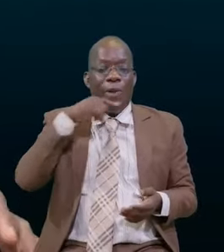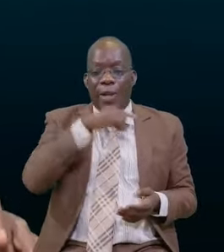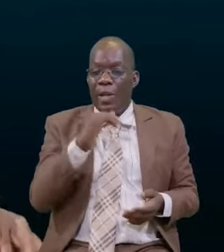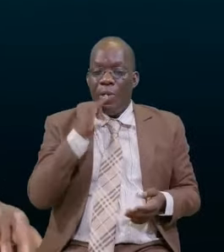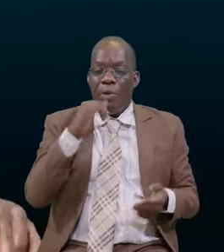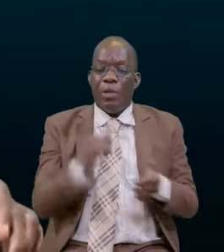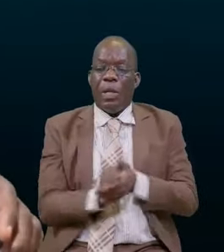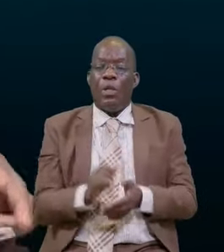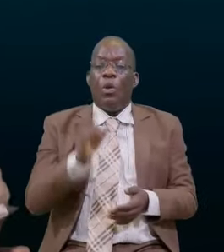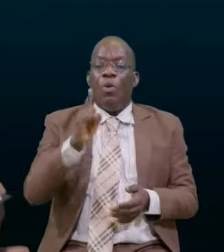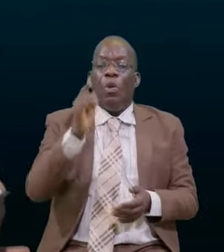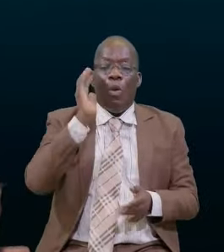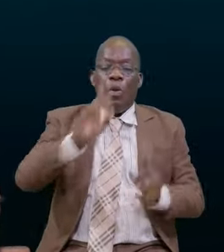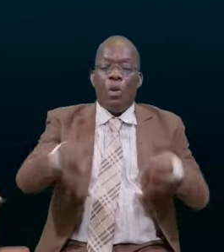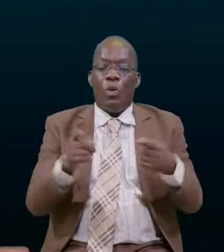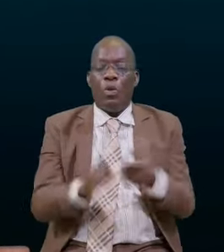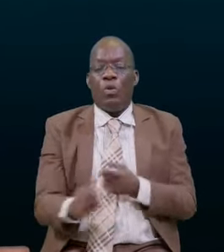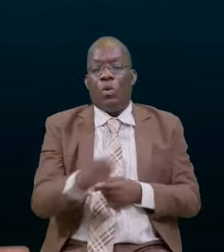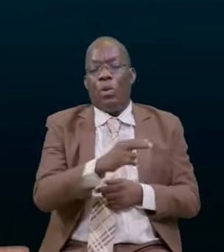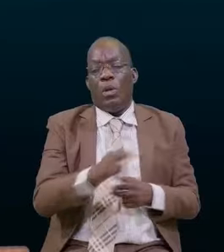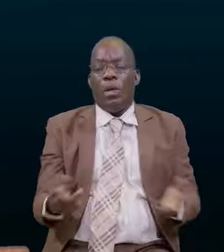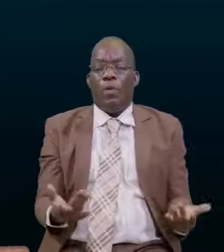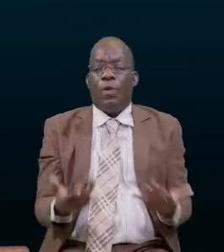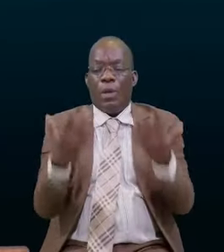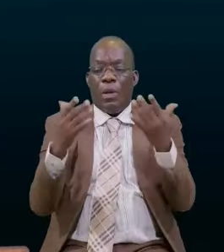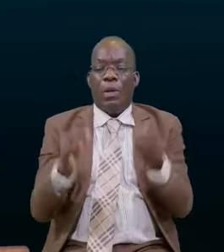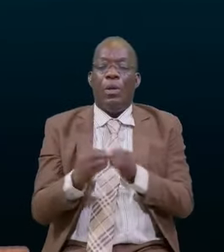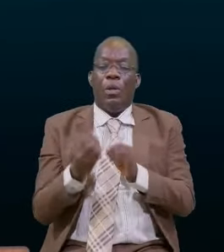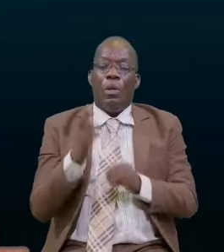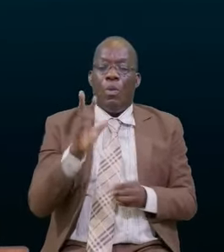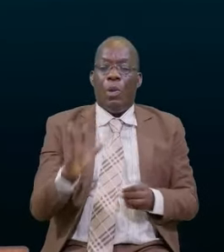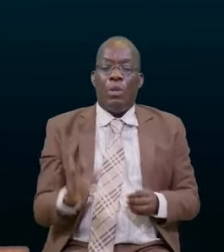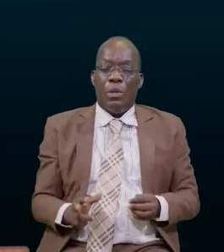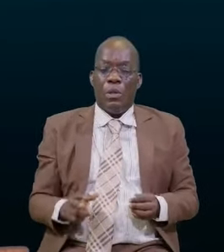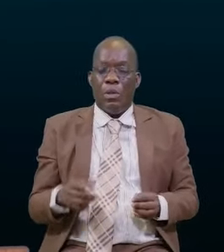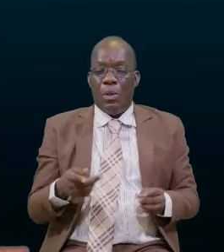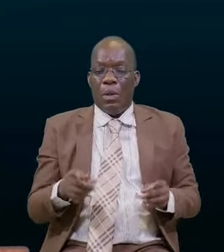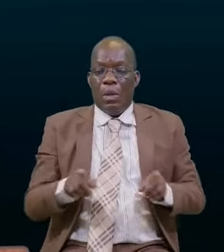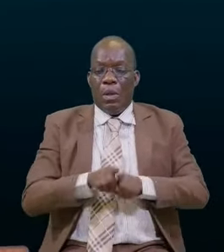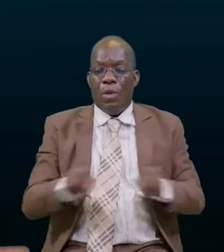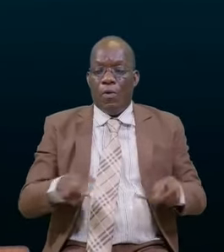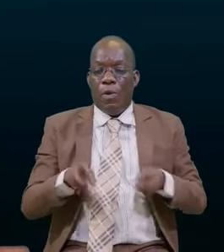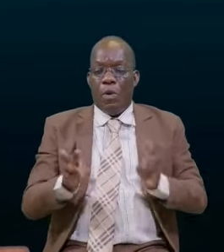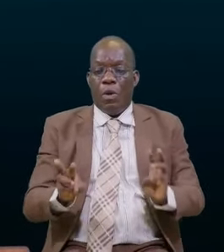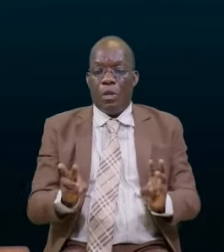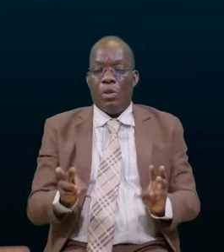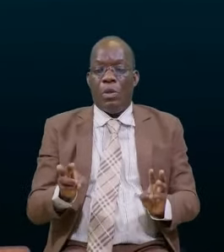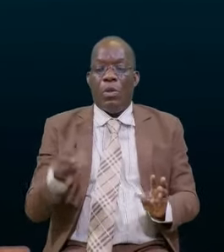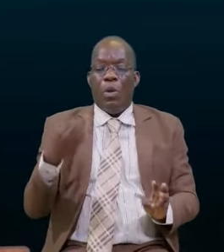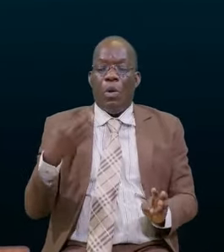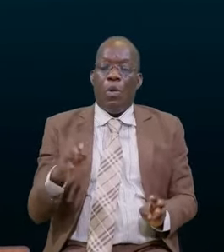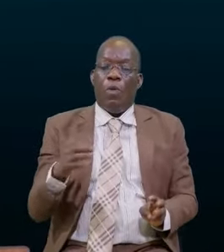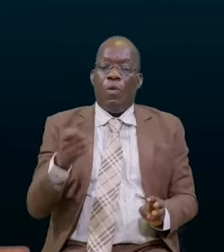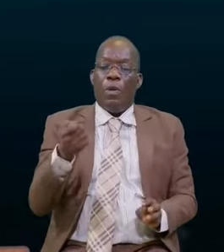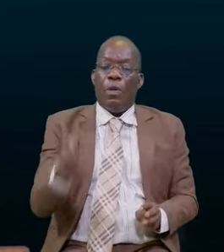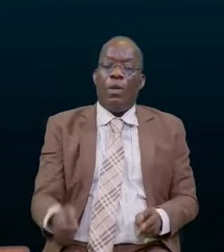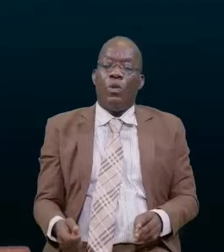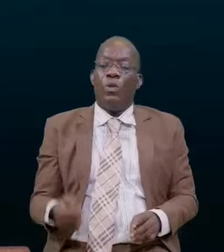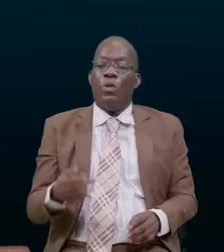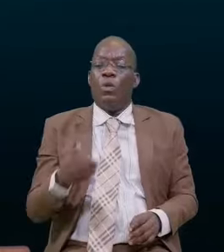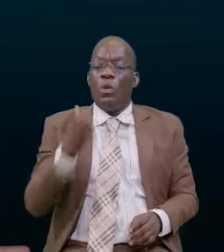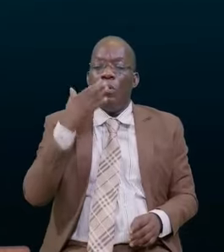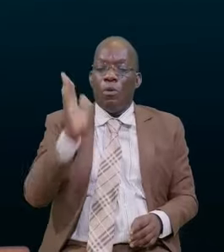and we see number three the different manifestations of other little evil different